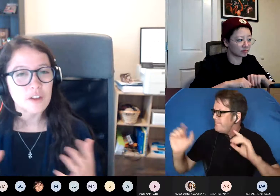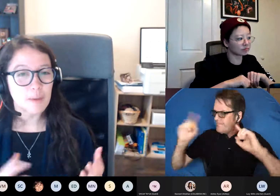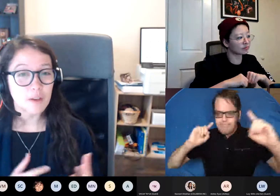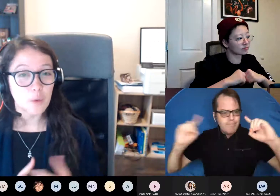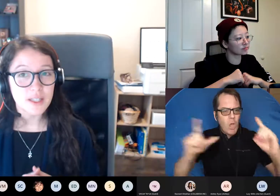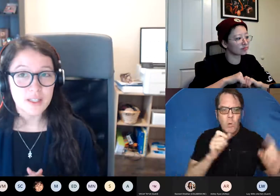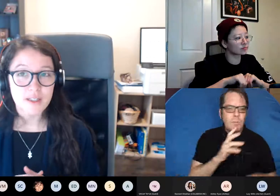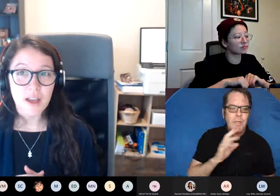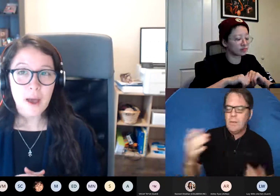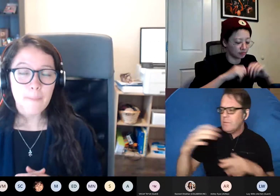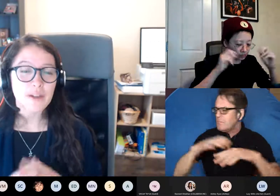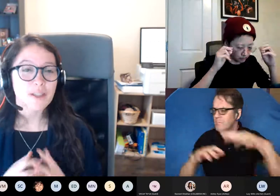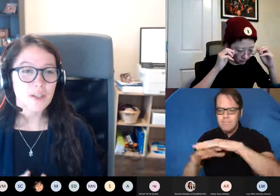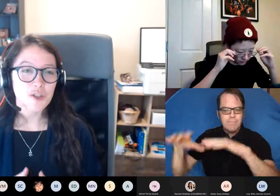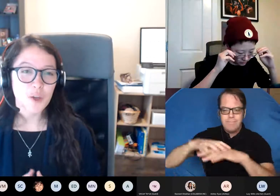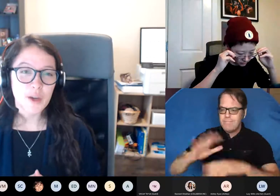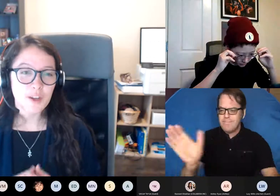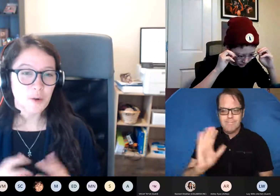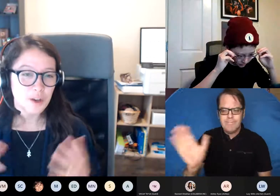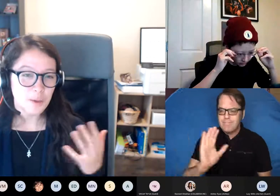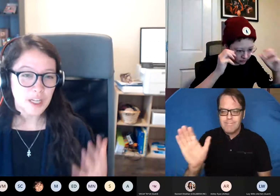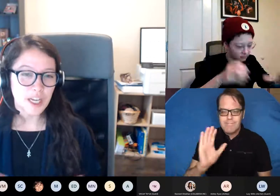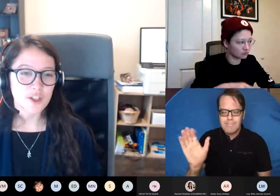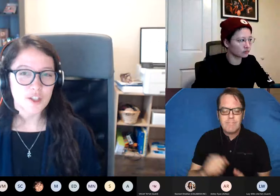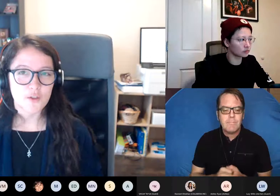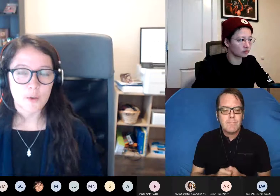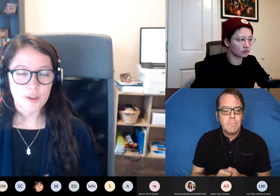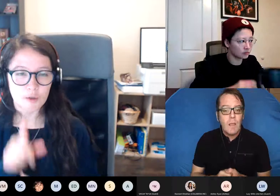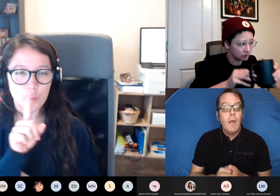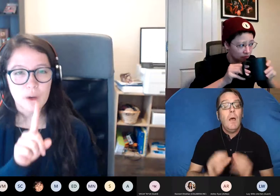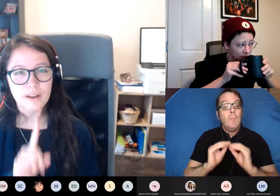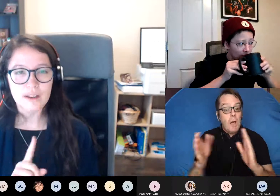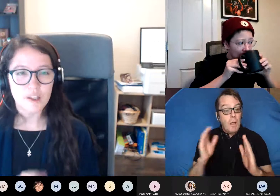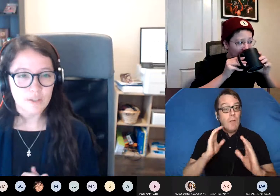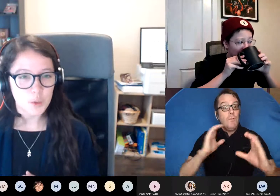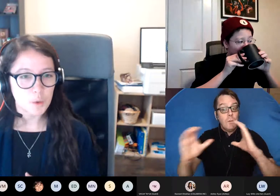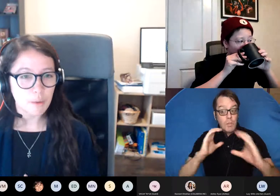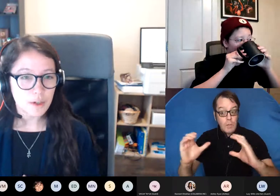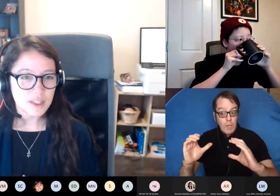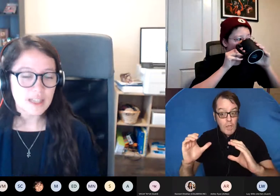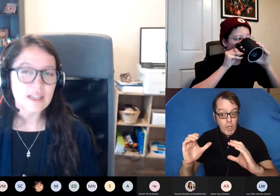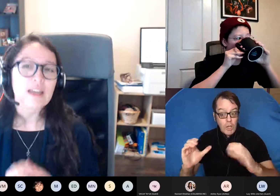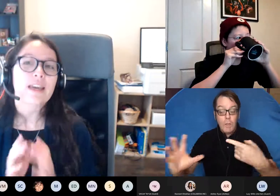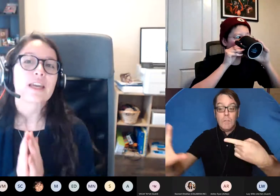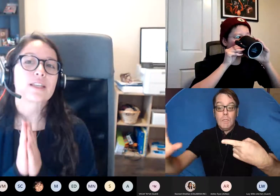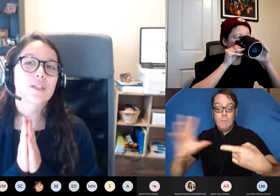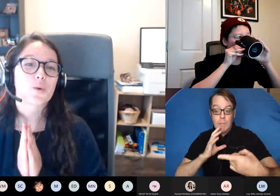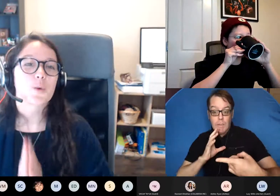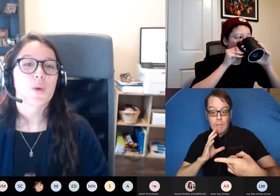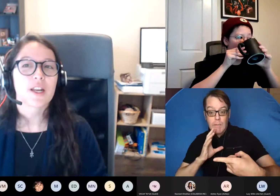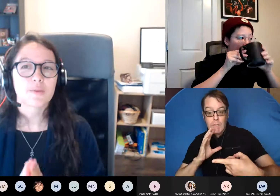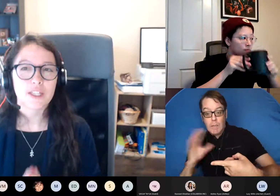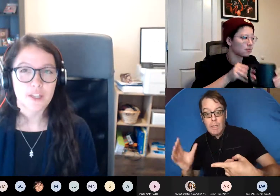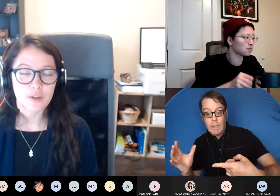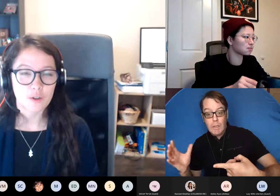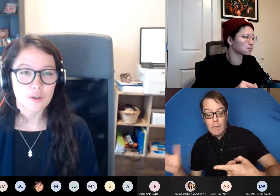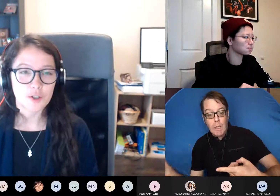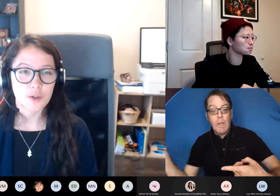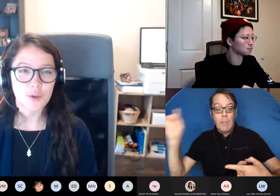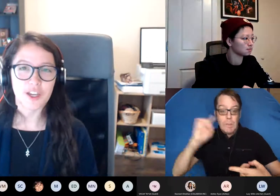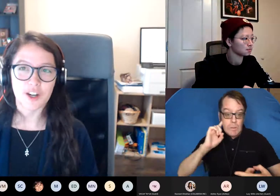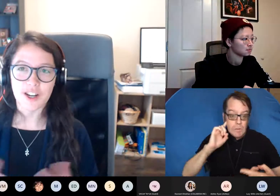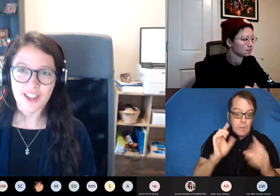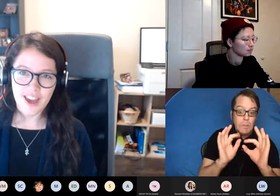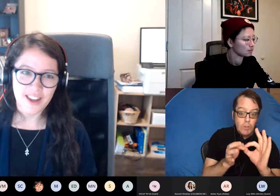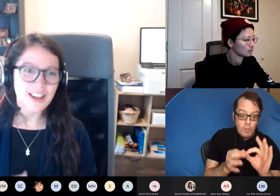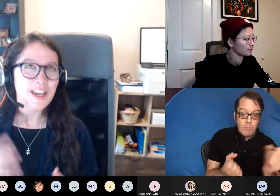those overlapping voices. But especially when your communication is flowing through one individual person, it is incredibly difficult